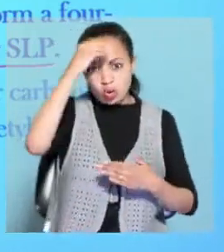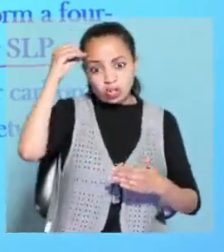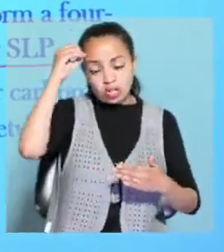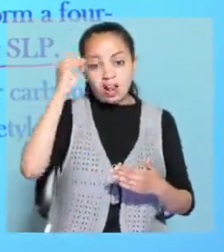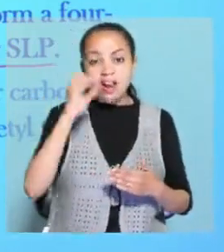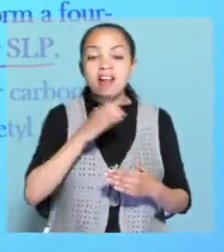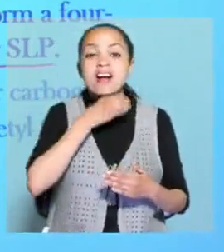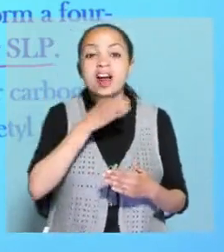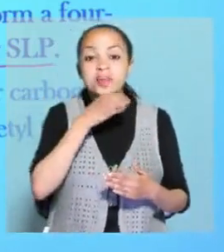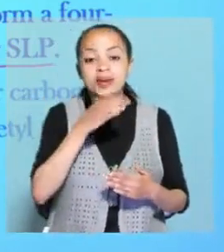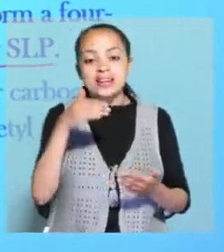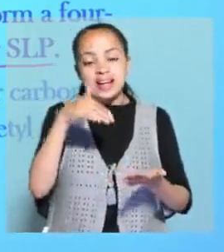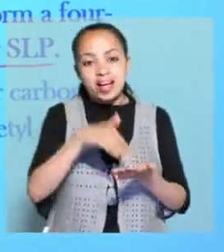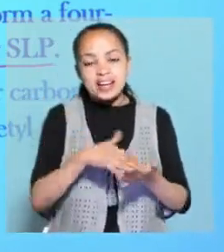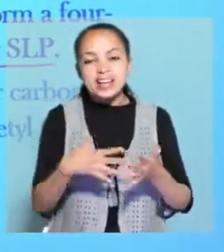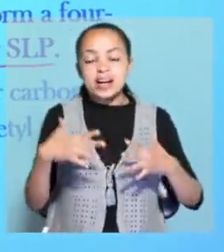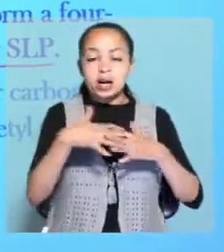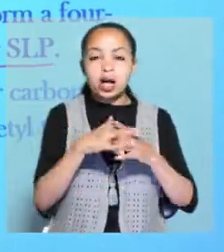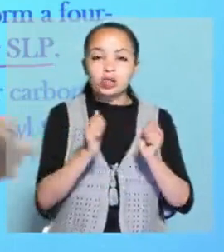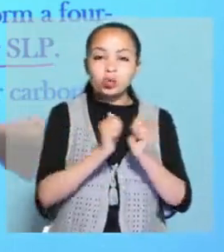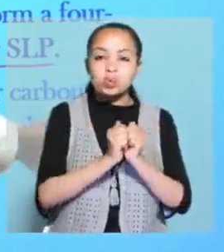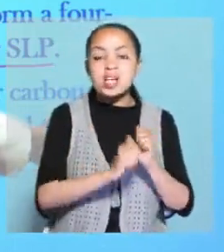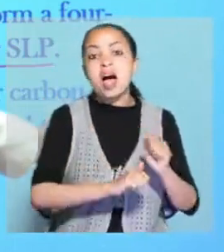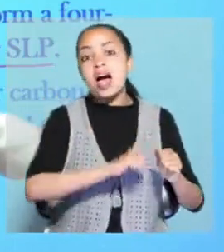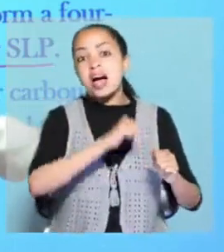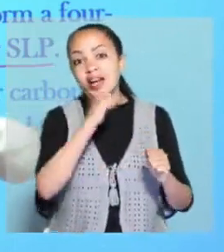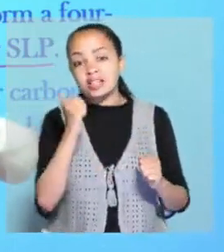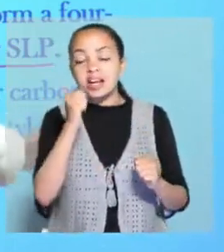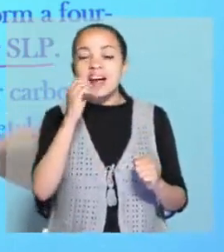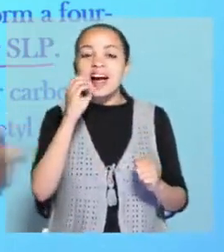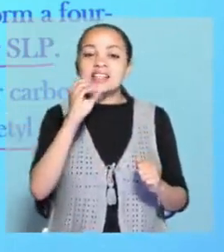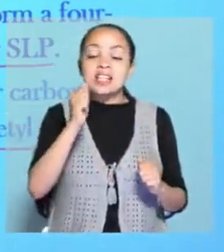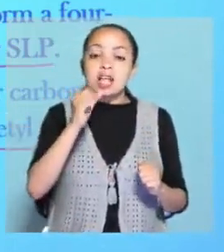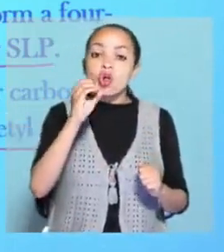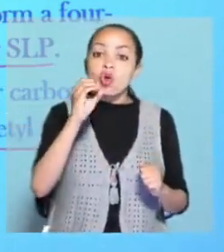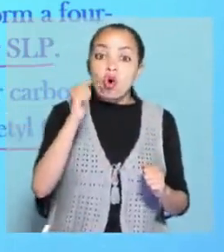compounds and react with that of another acetyl-CoA